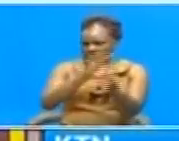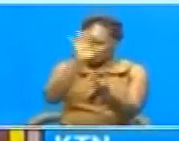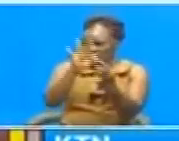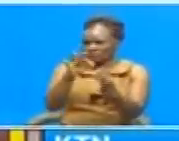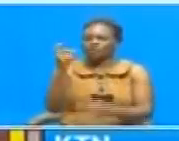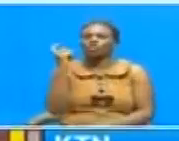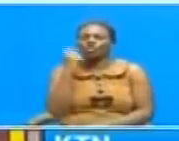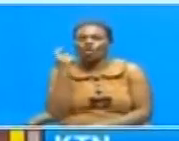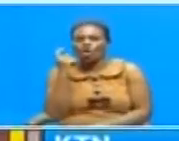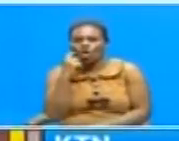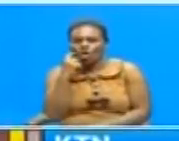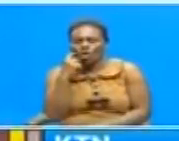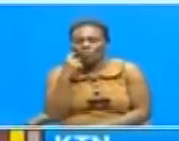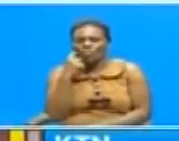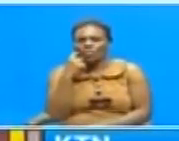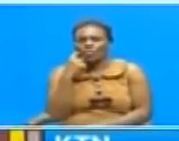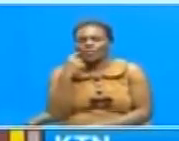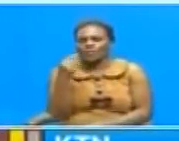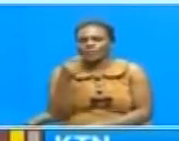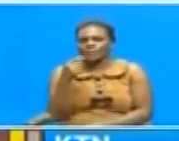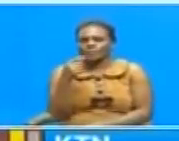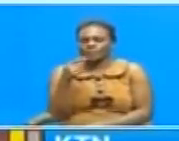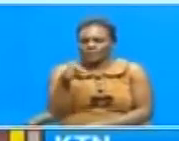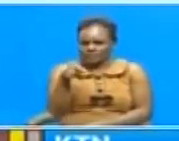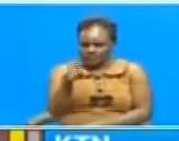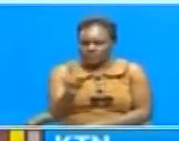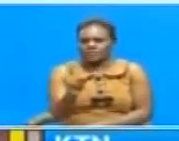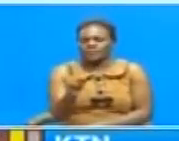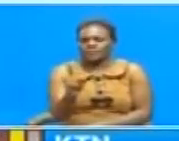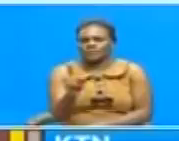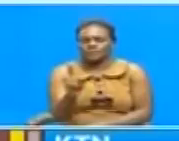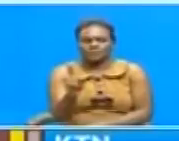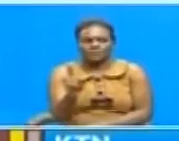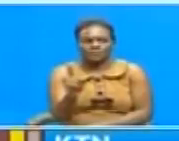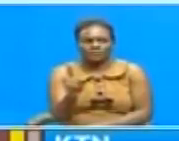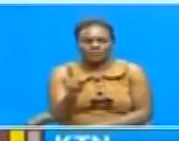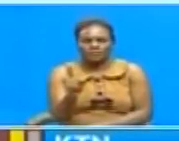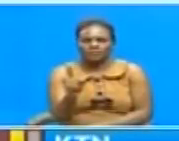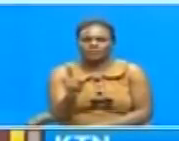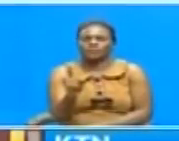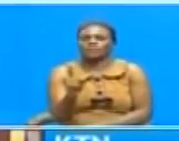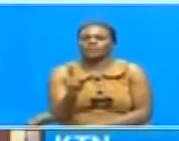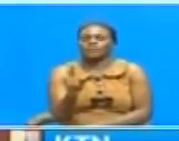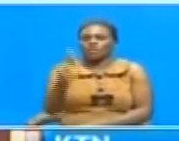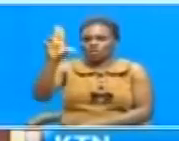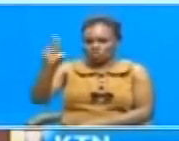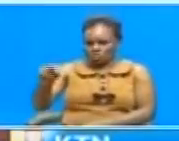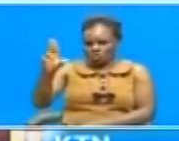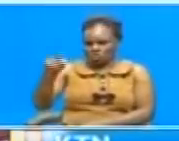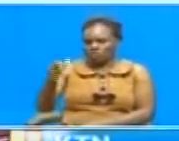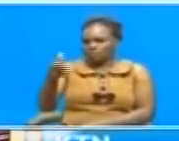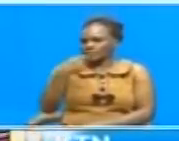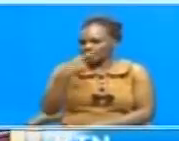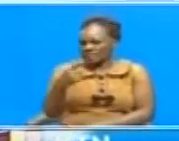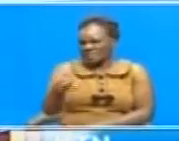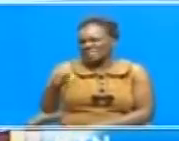and distributors in a humane way. We've just become a barbaric society. It's such a pity. And no, in agreement with that, you say